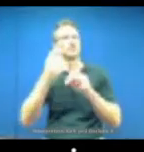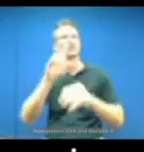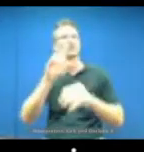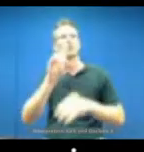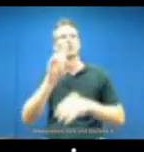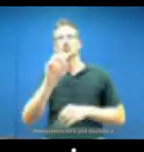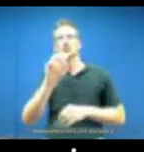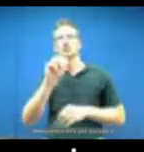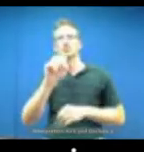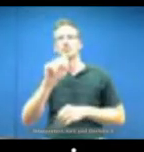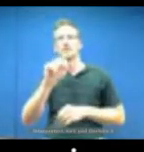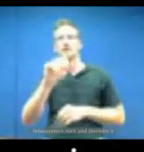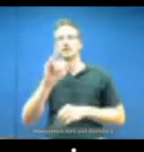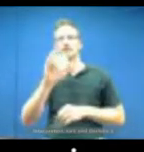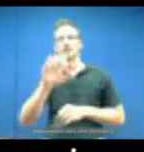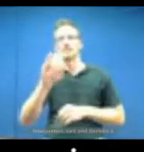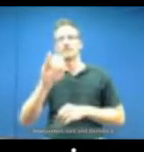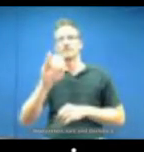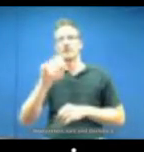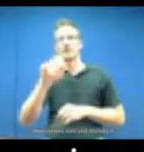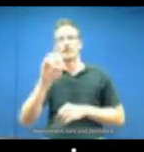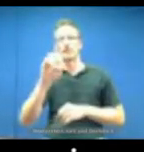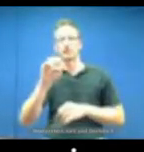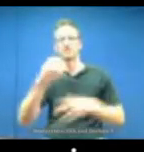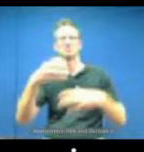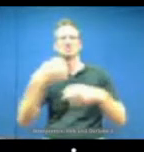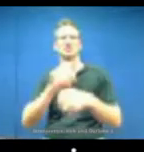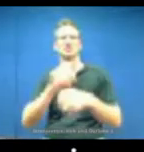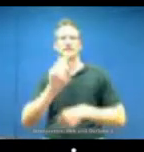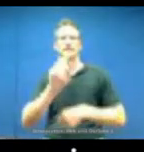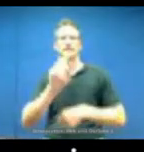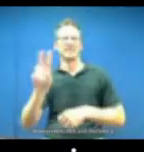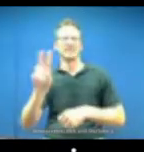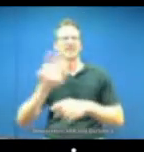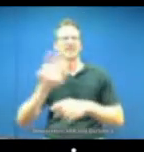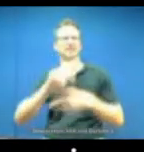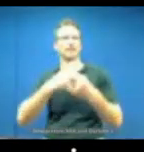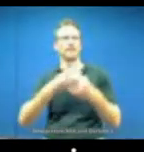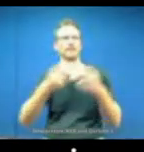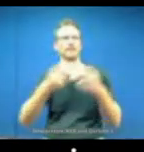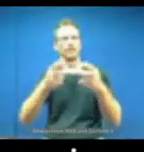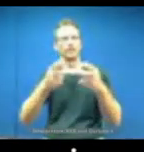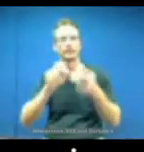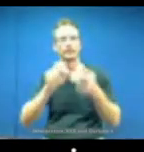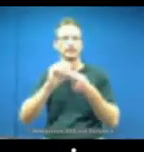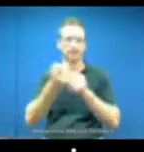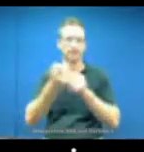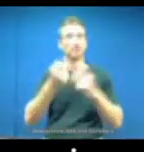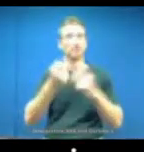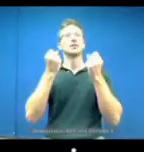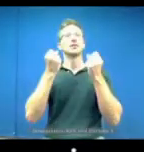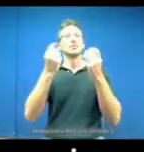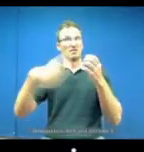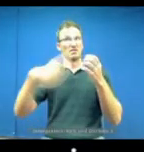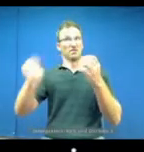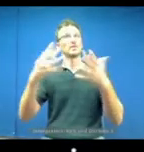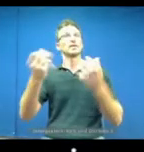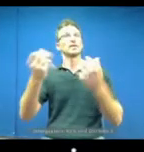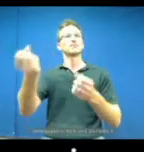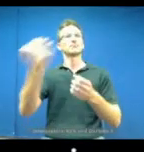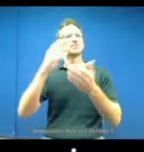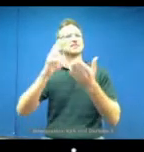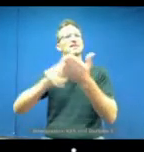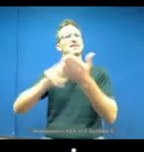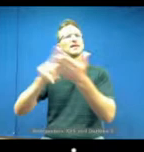sent me sign-in sheets. I do not need to sign in sheets unless you are in a group of people watching on